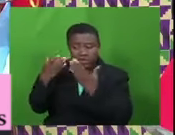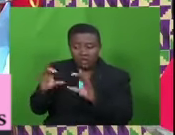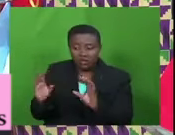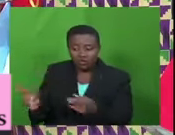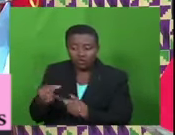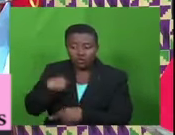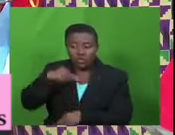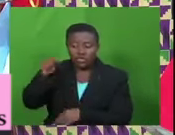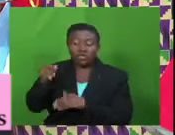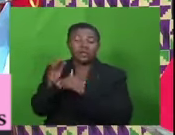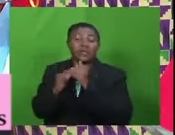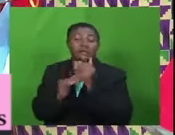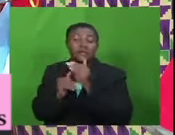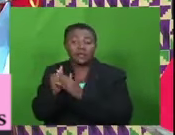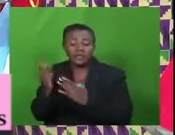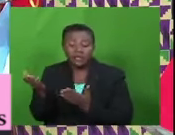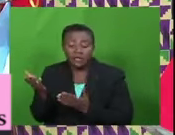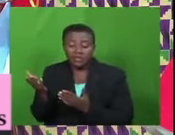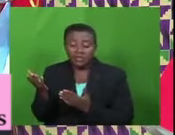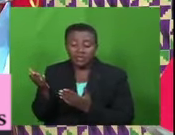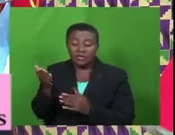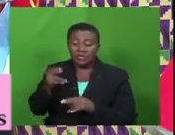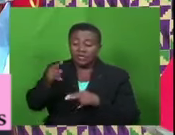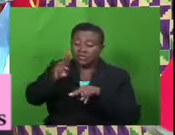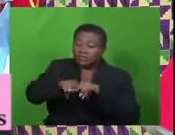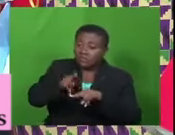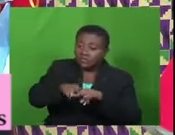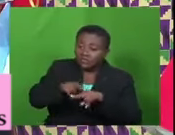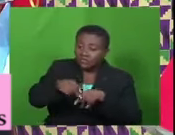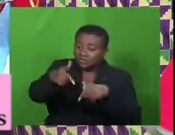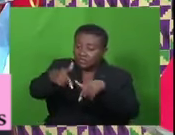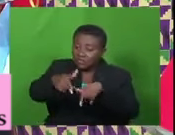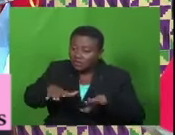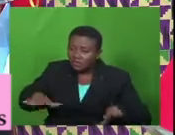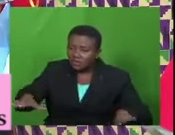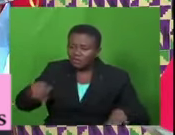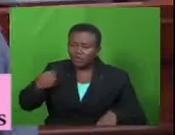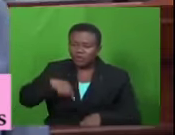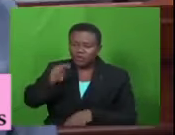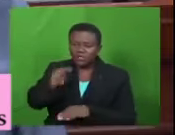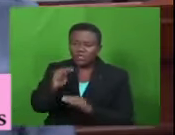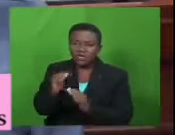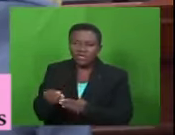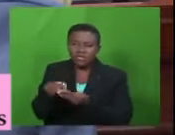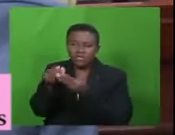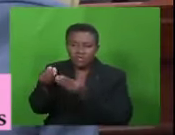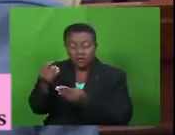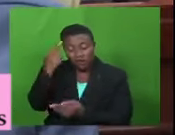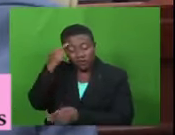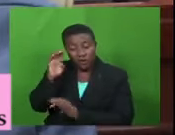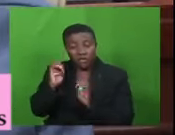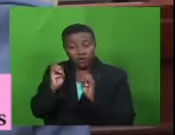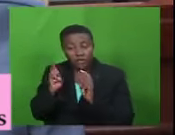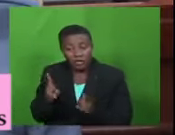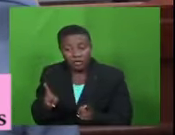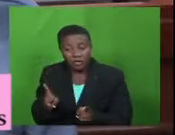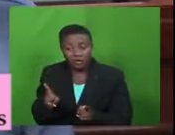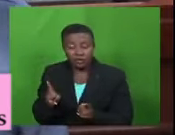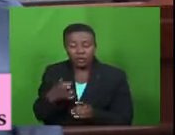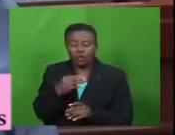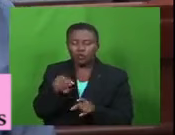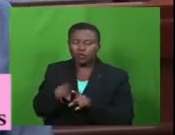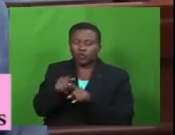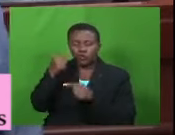built, the furniture and equipment needs at all stages of education, considering the number